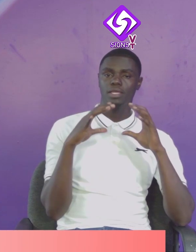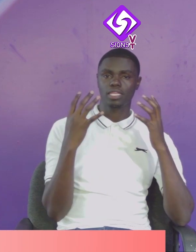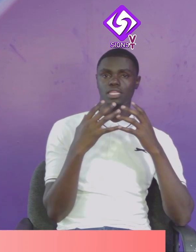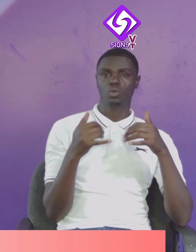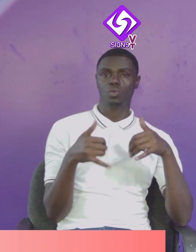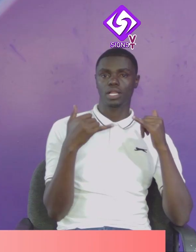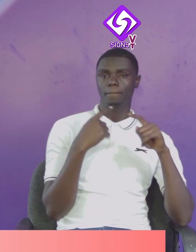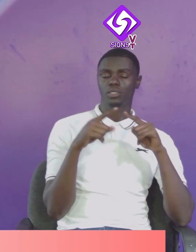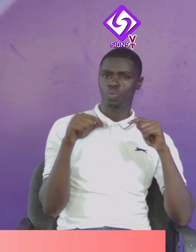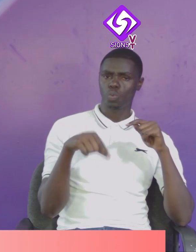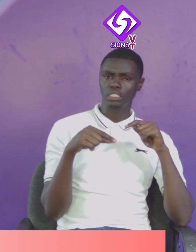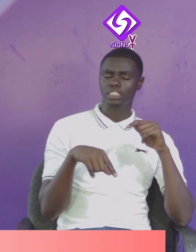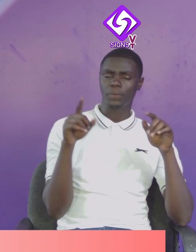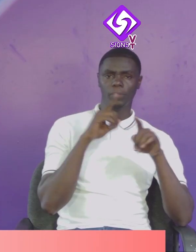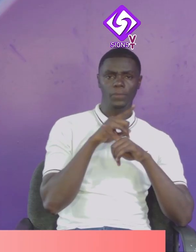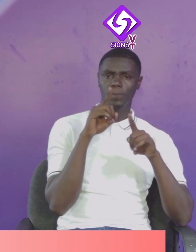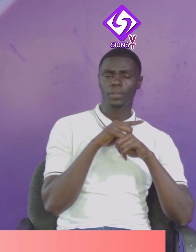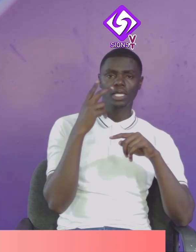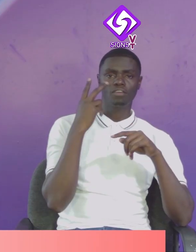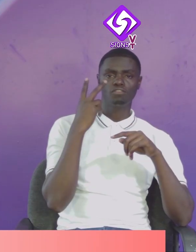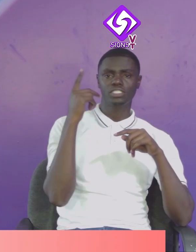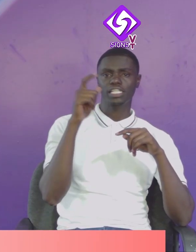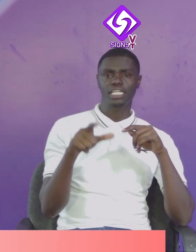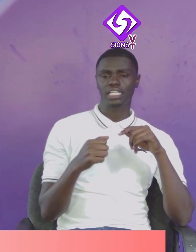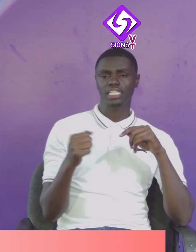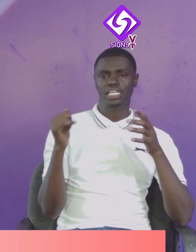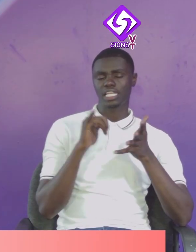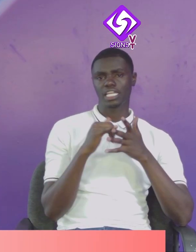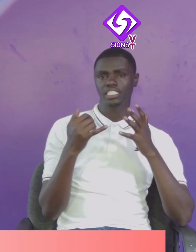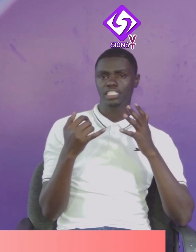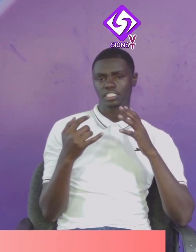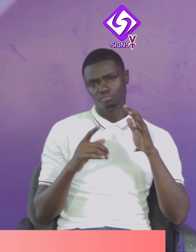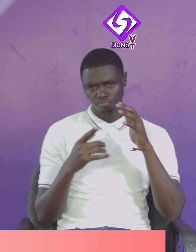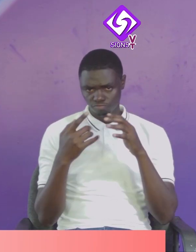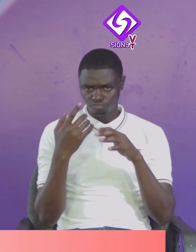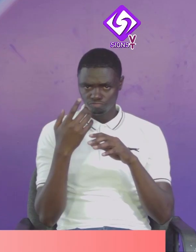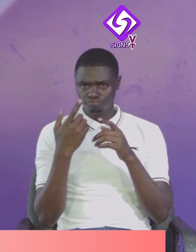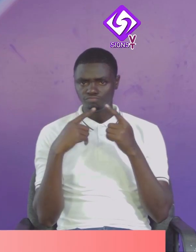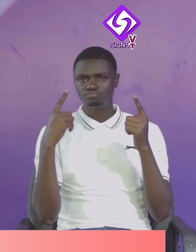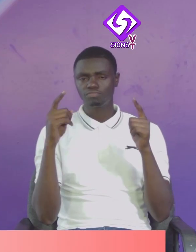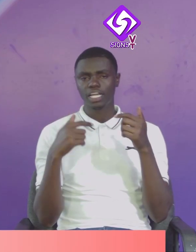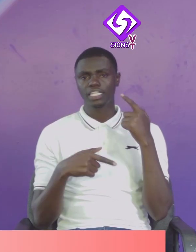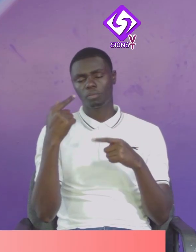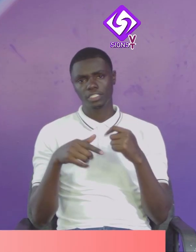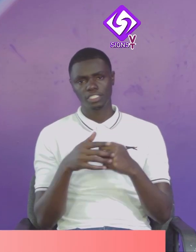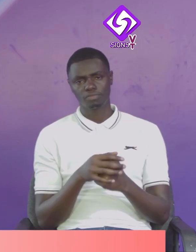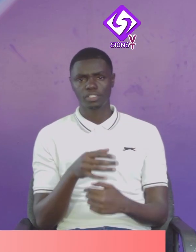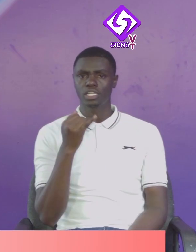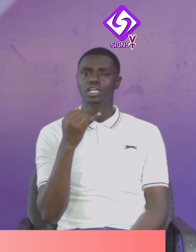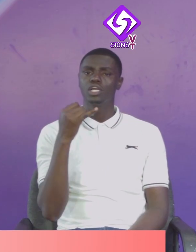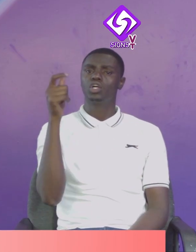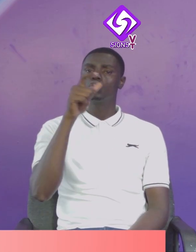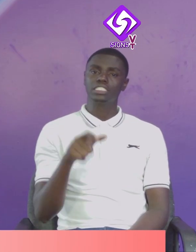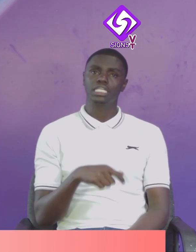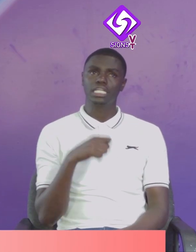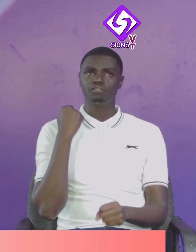of qualities. Are we seeing an Italy side that is coming up as a competitive side? I'll say Italy have been doing